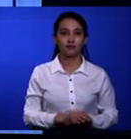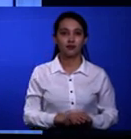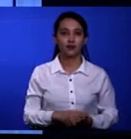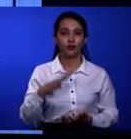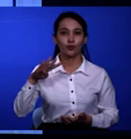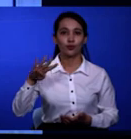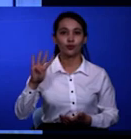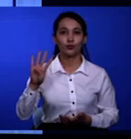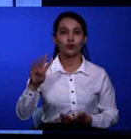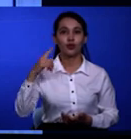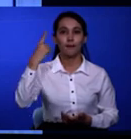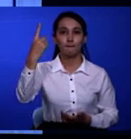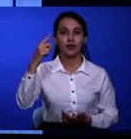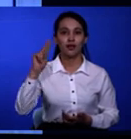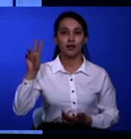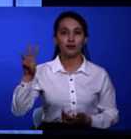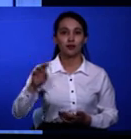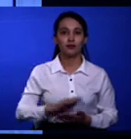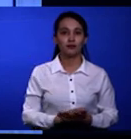4 dan 1 kilometr.